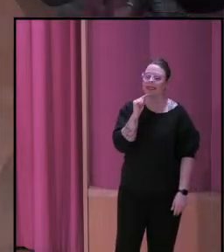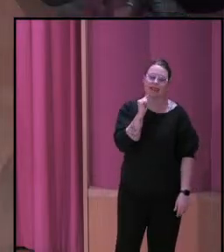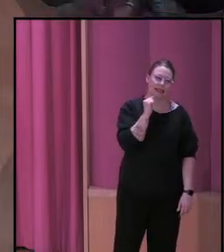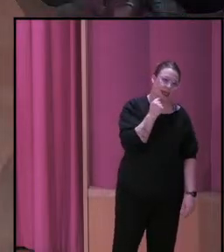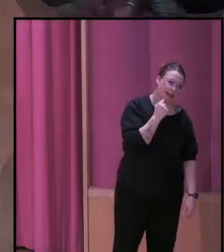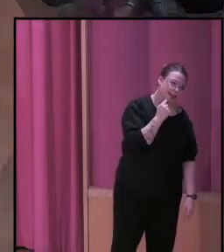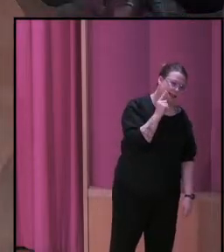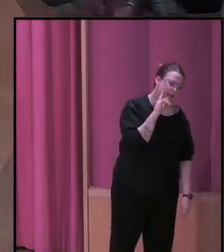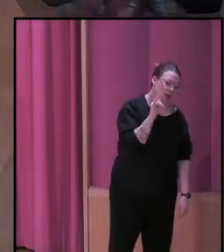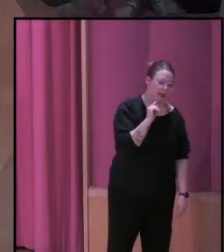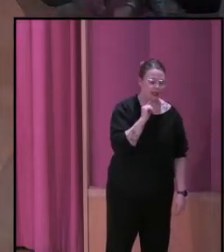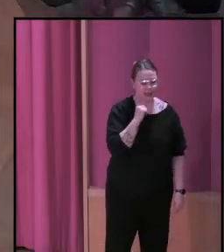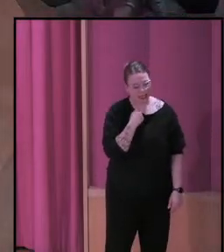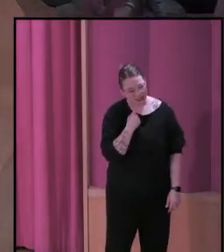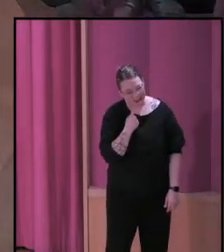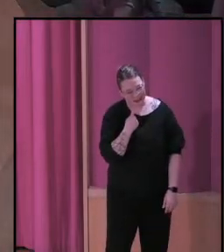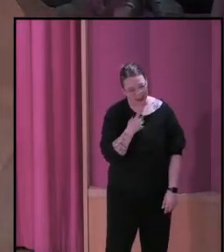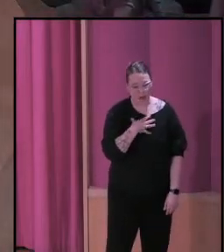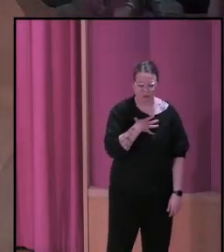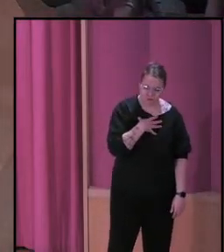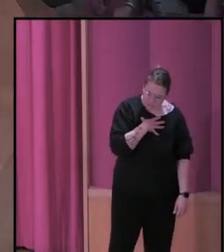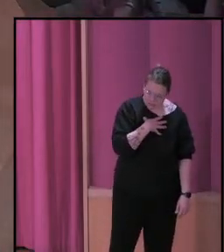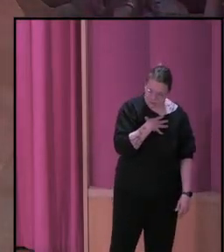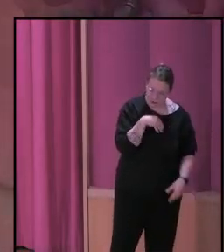Here's another big top trick for you.